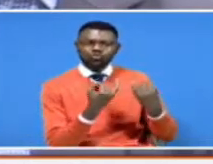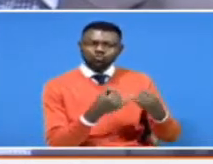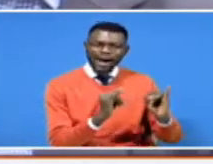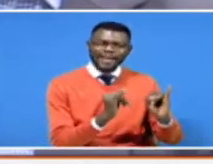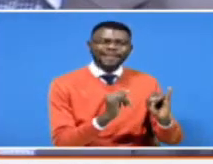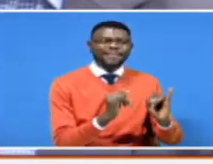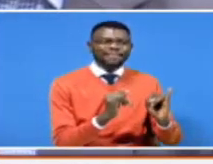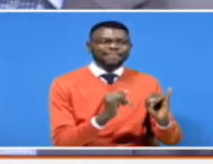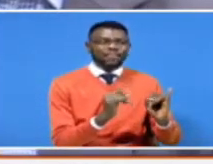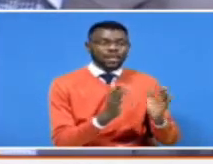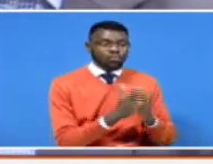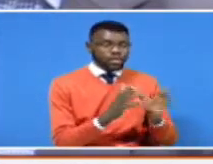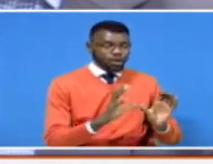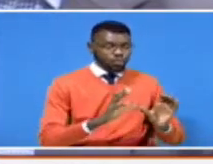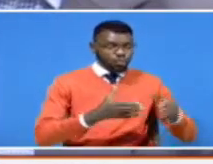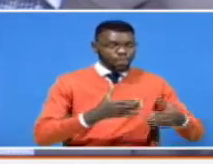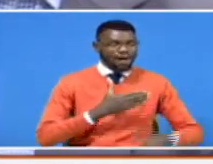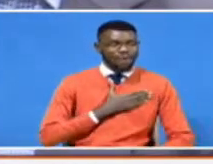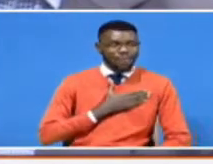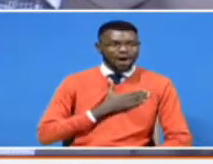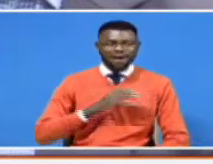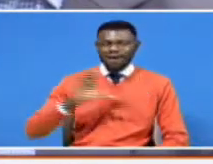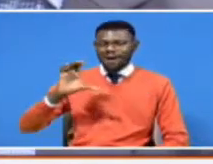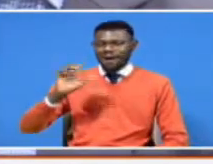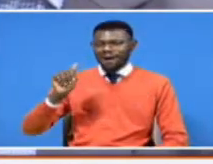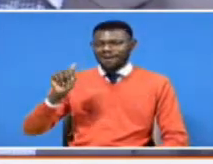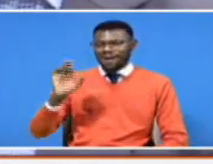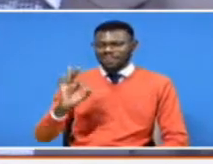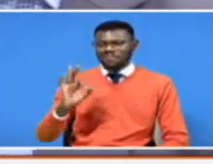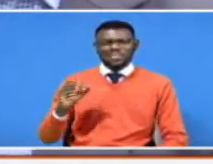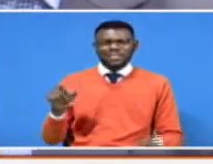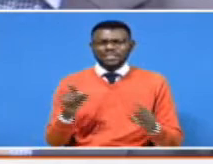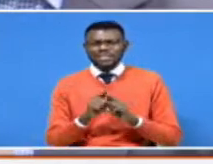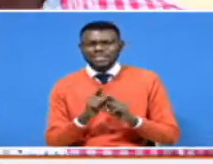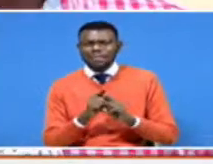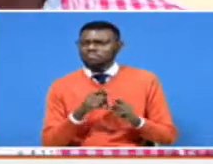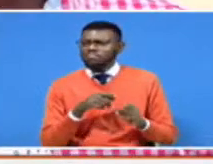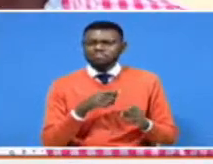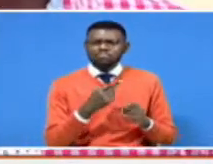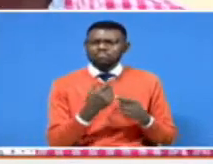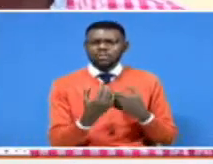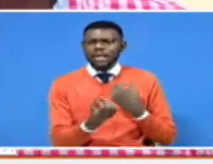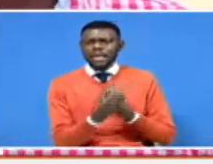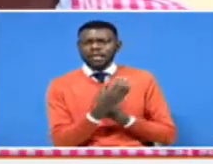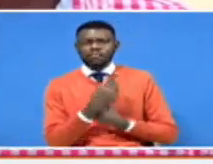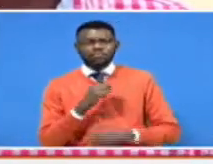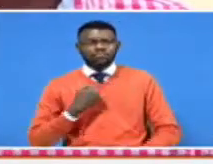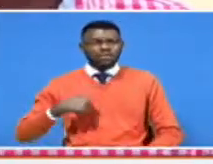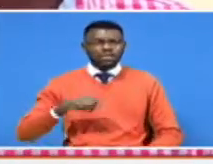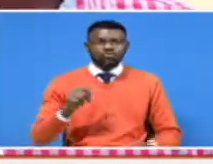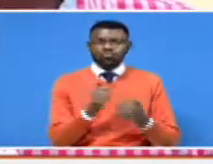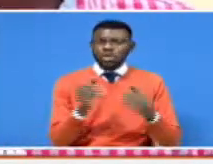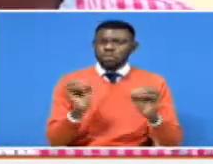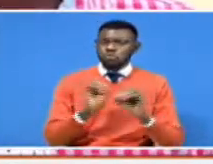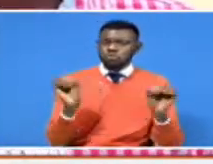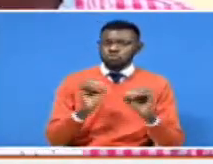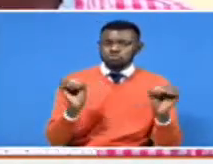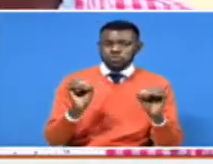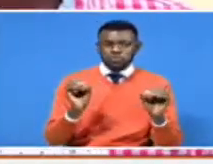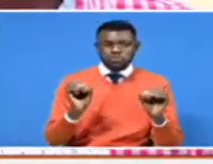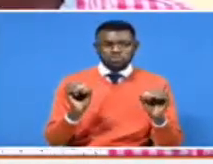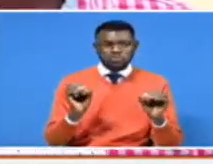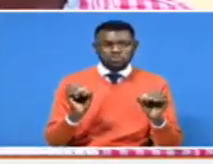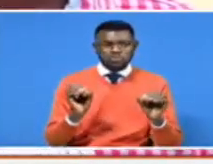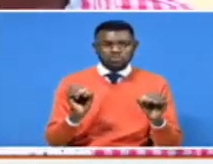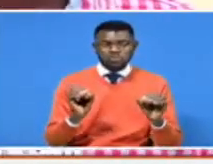kupitia kwa chama chetu cha CAF na atuja kuwa na mwelekeo mzuri. Na petition ya kwanza ambao National Secretary atasema ni kwamba